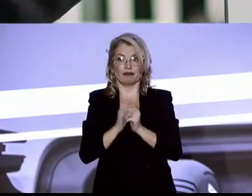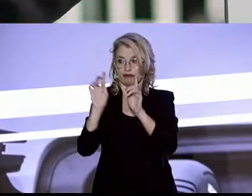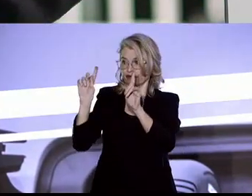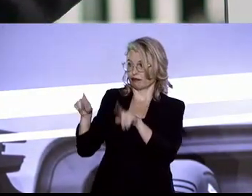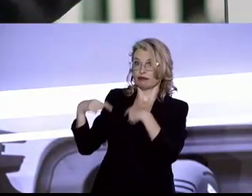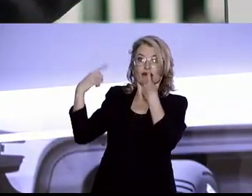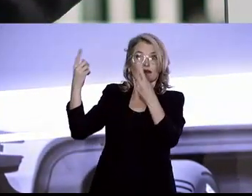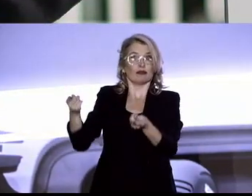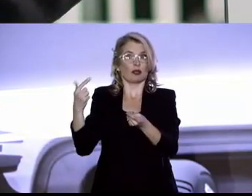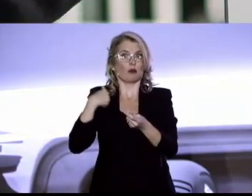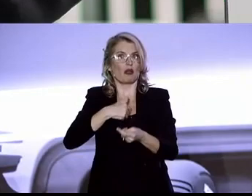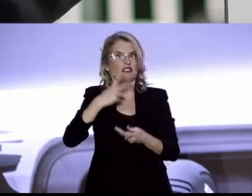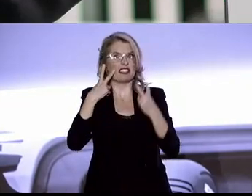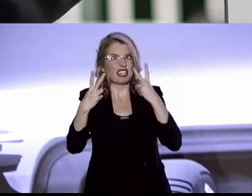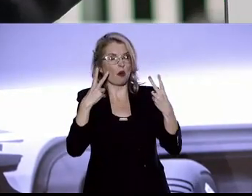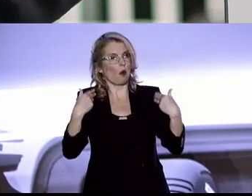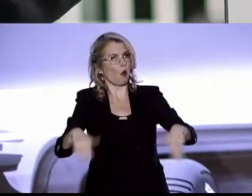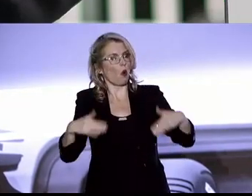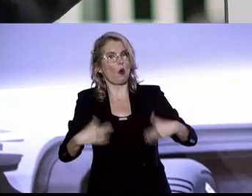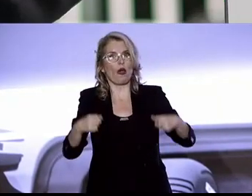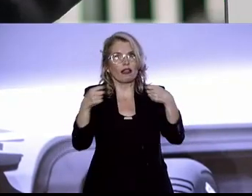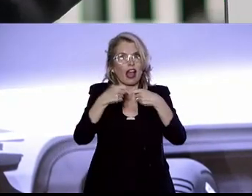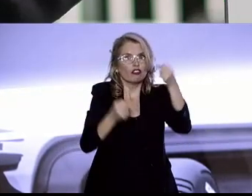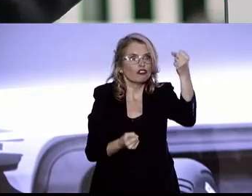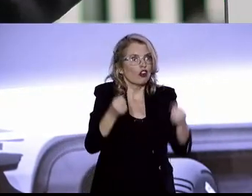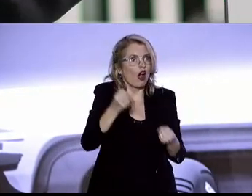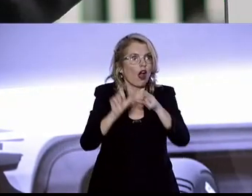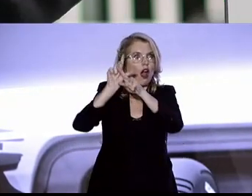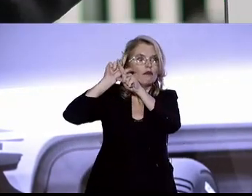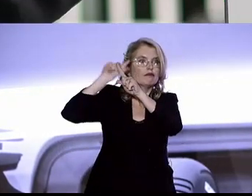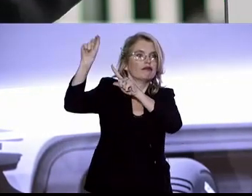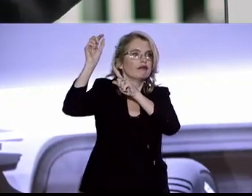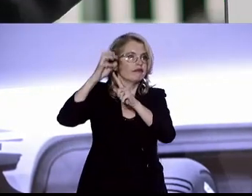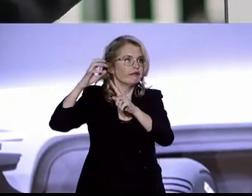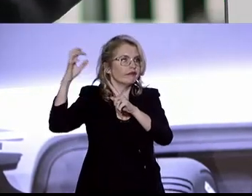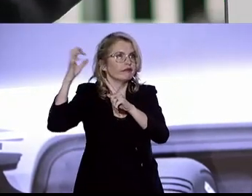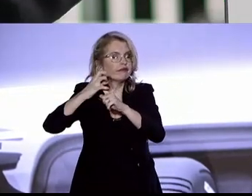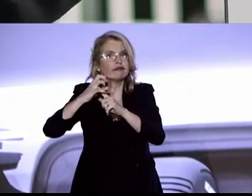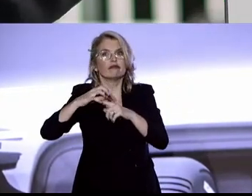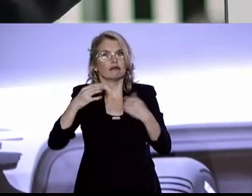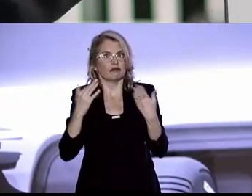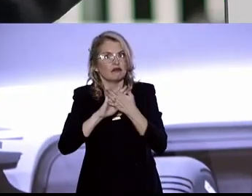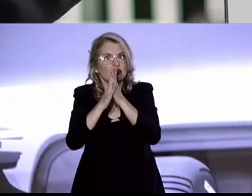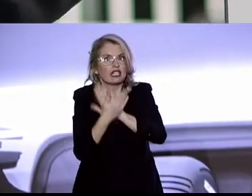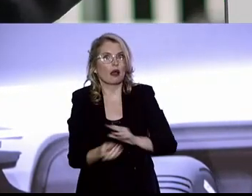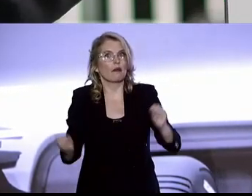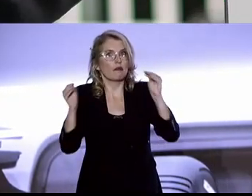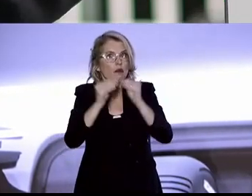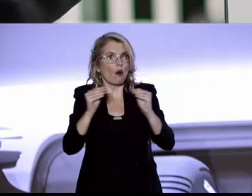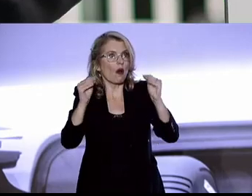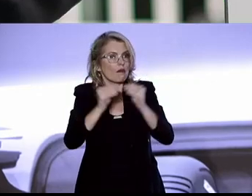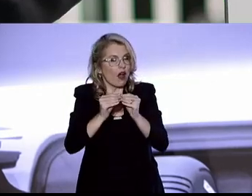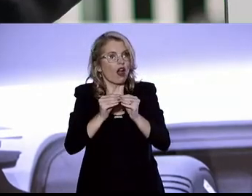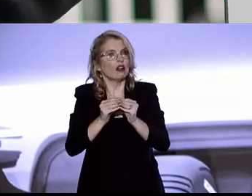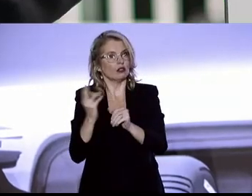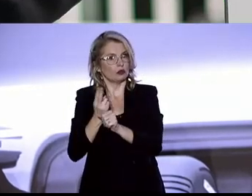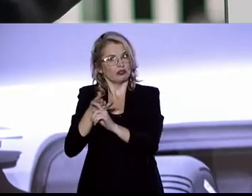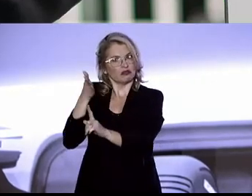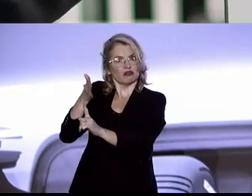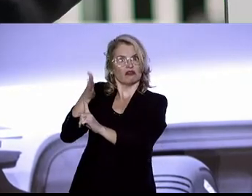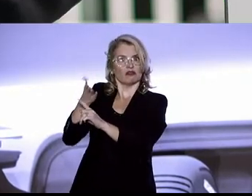few years, we have seen the viability of electric cars as an everyday mode of transport increase